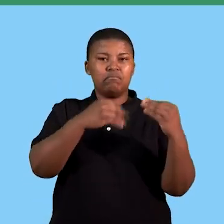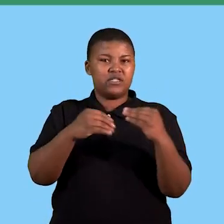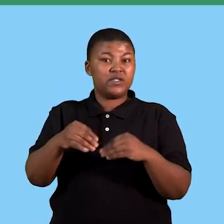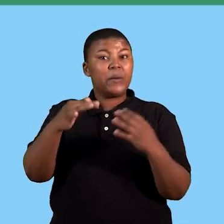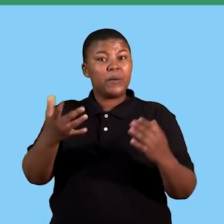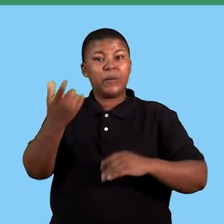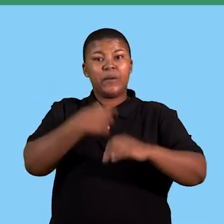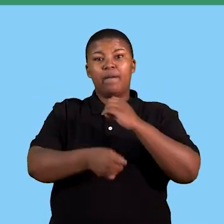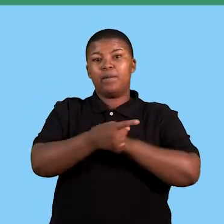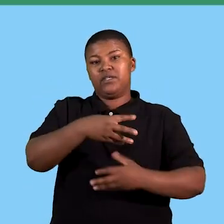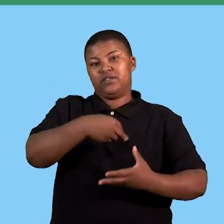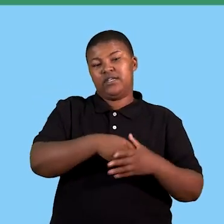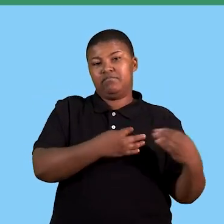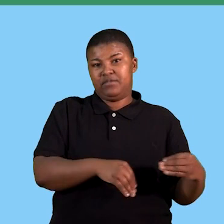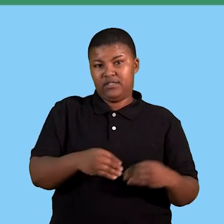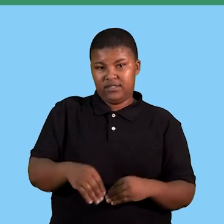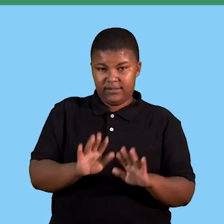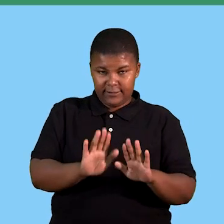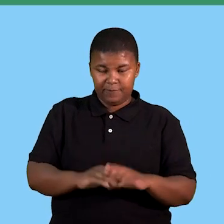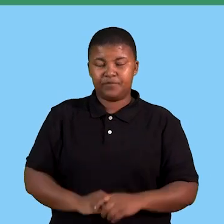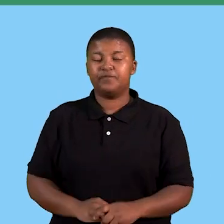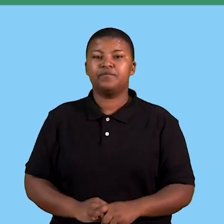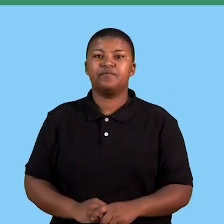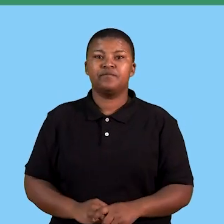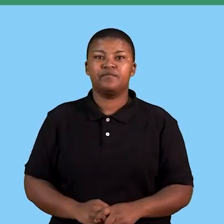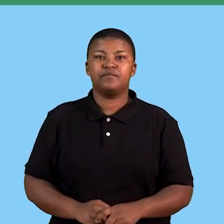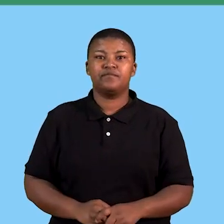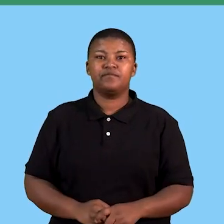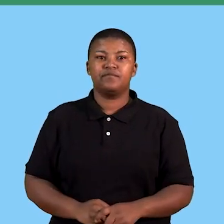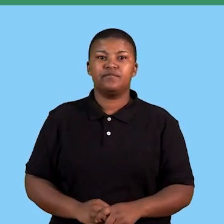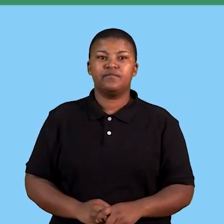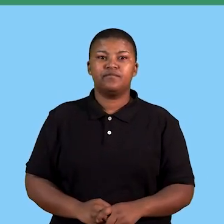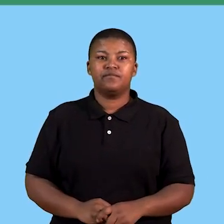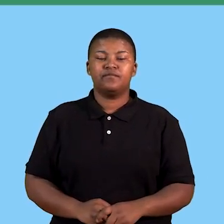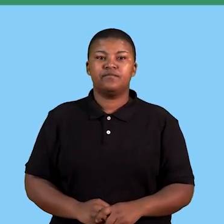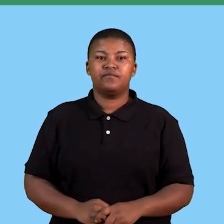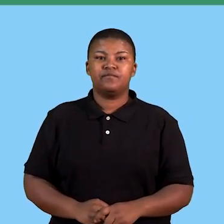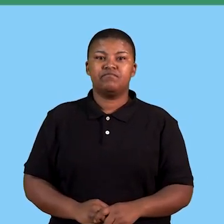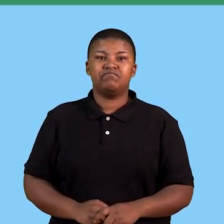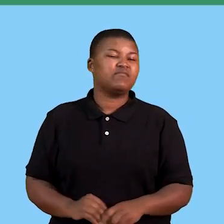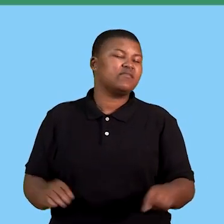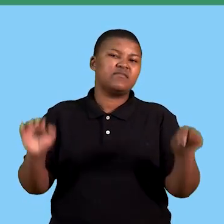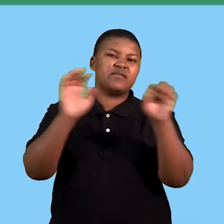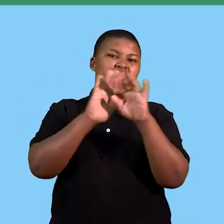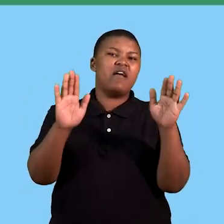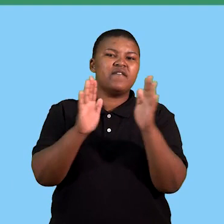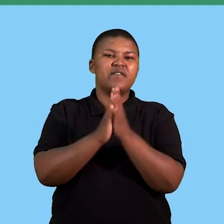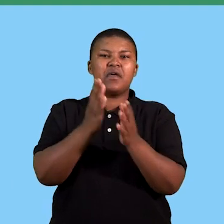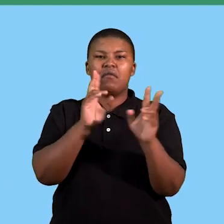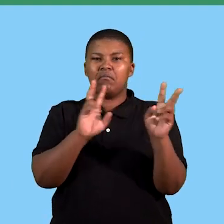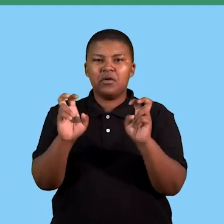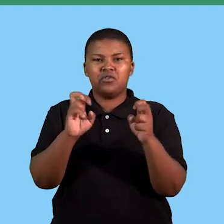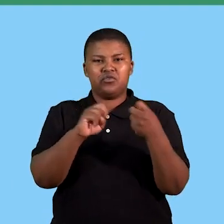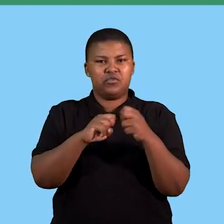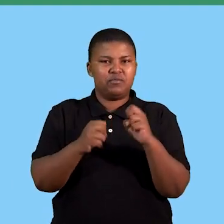the business or happens inside the business itself. So it's all the affairs that can be